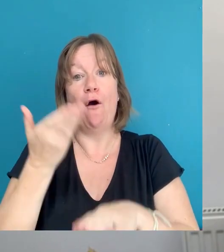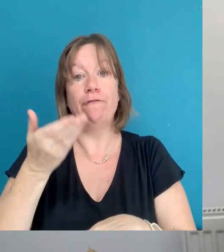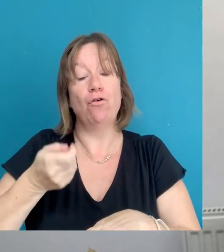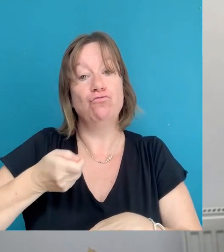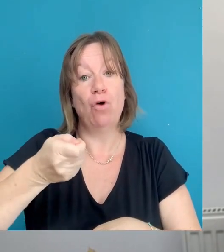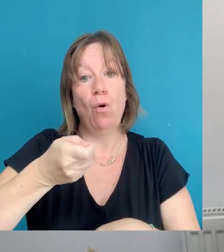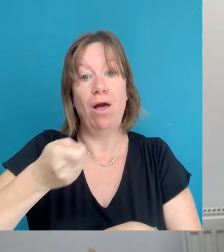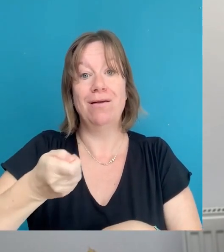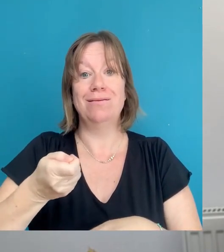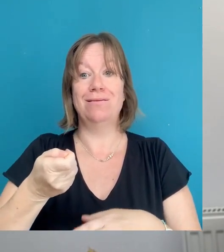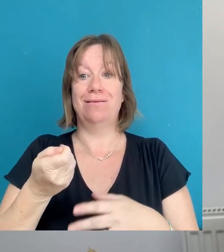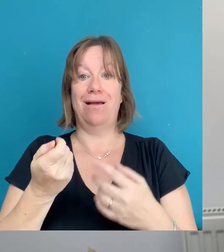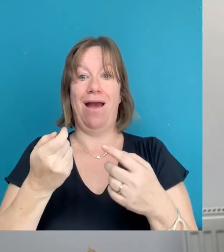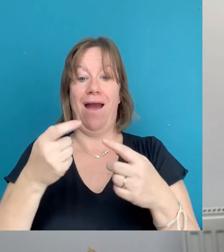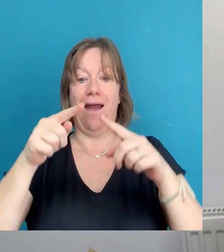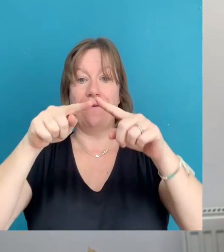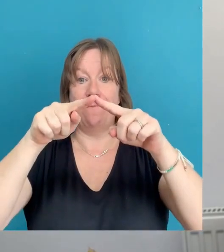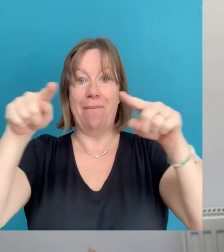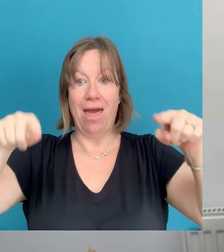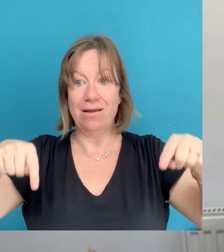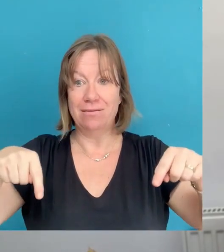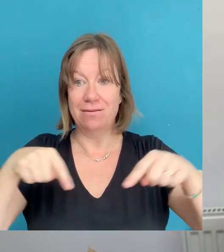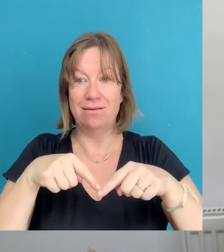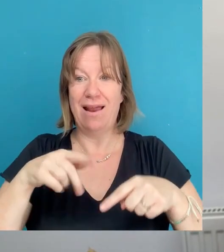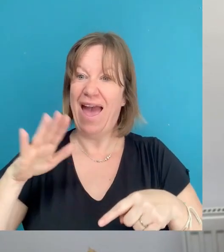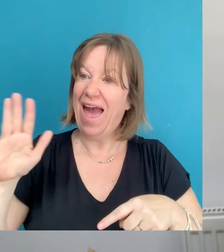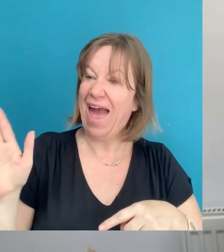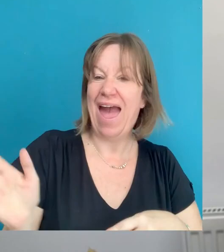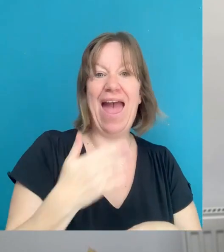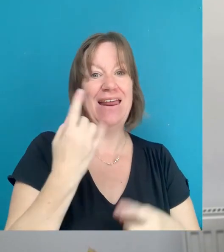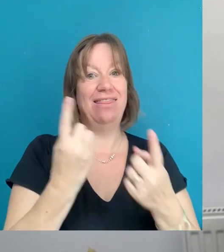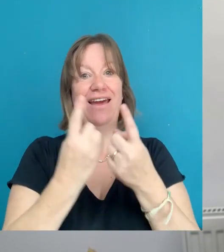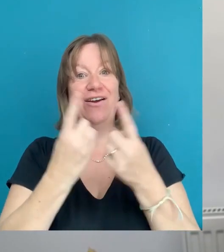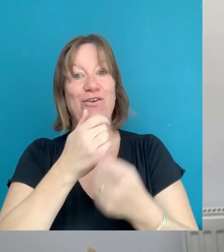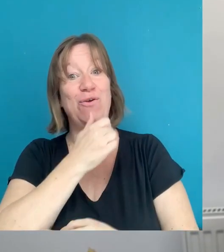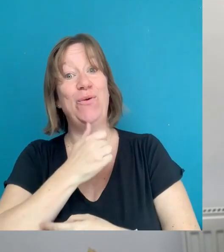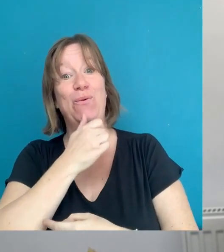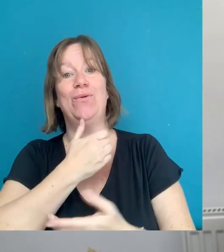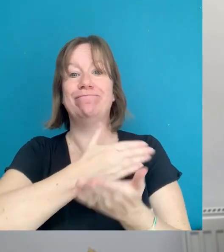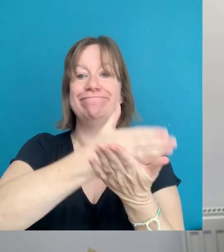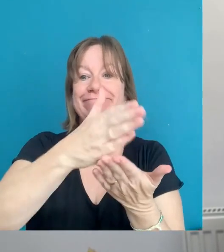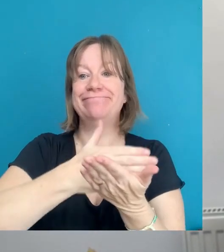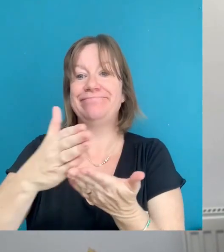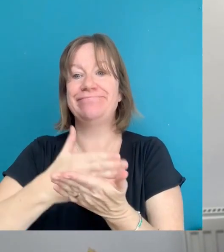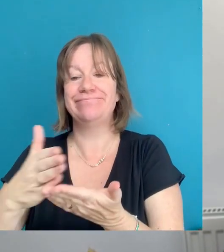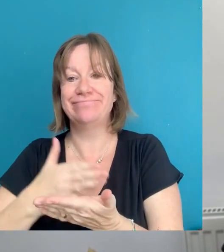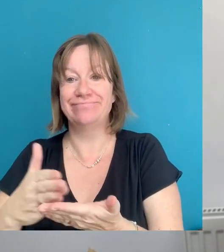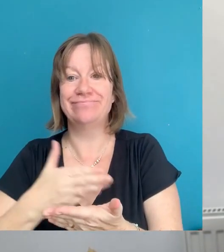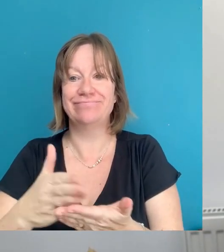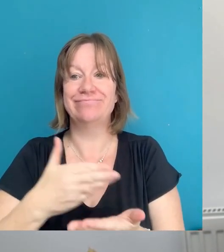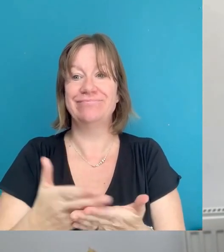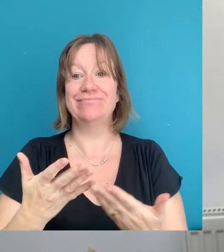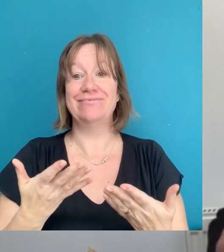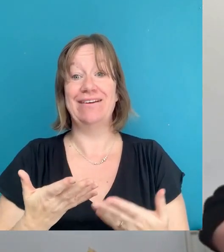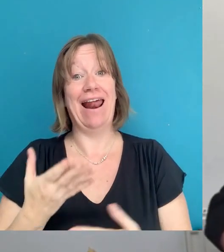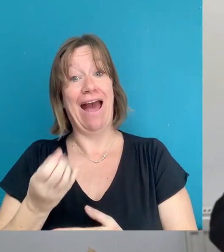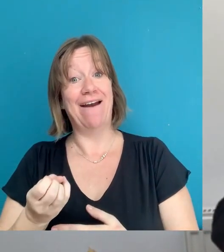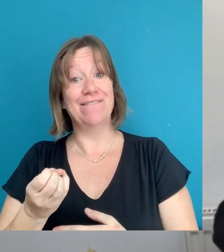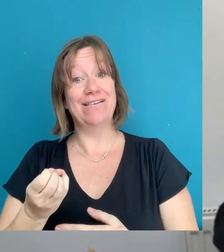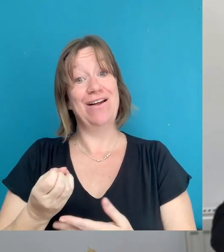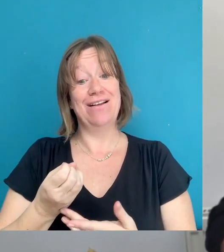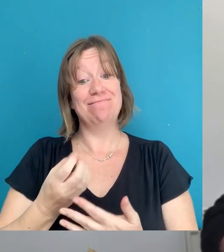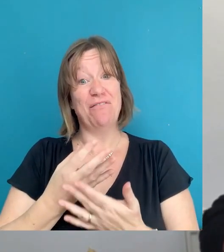the rollers and the sponges, and everything can be reused. And yeah, we've